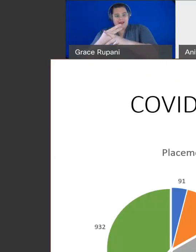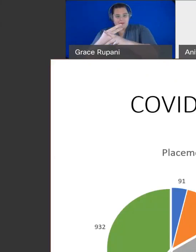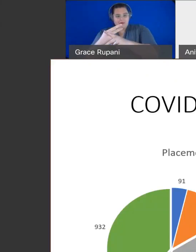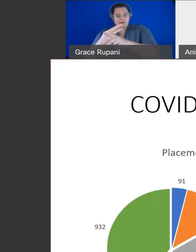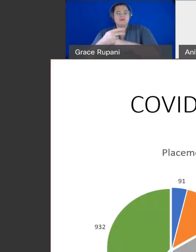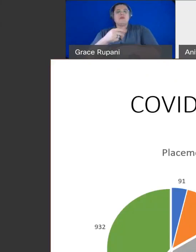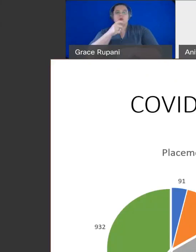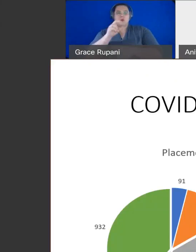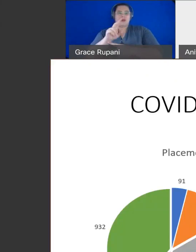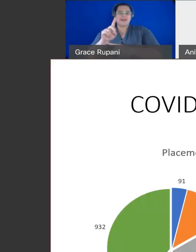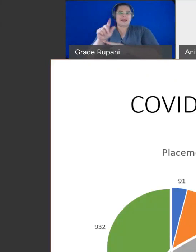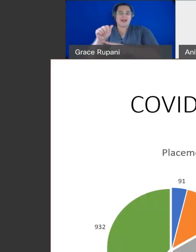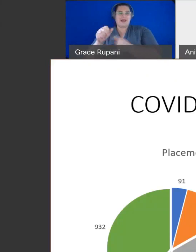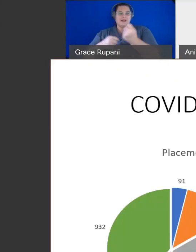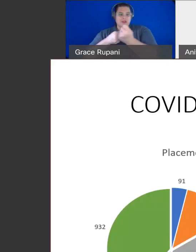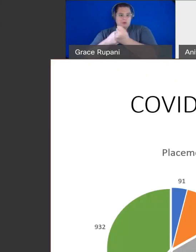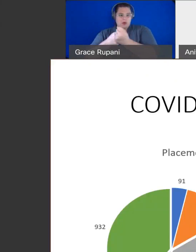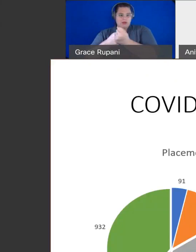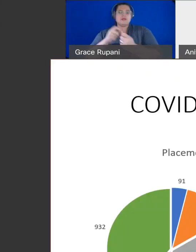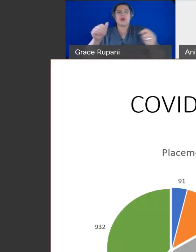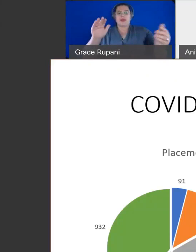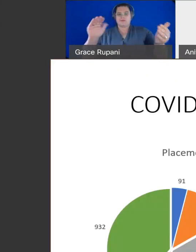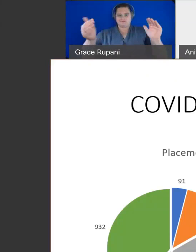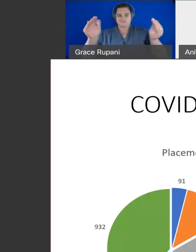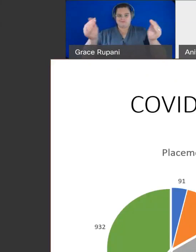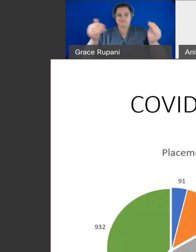for example, on the left-hand side,